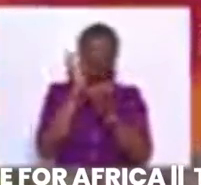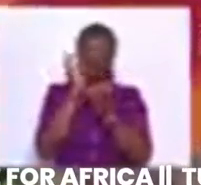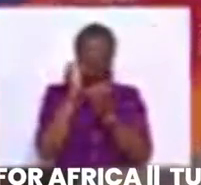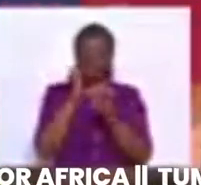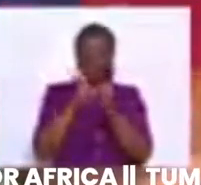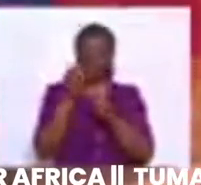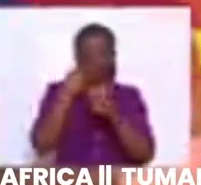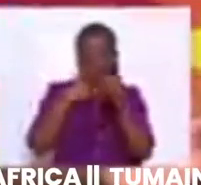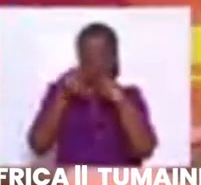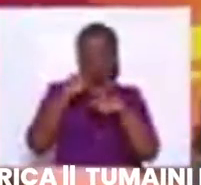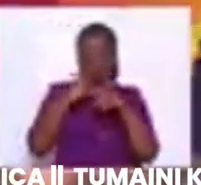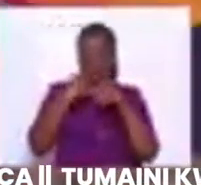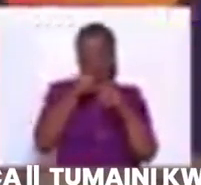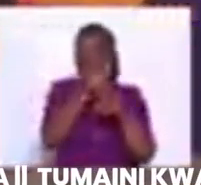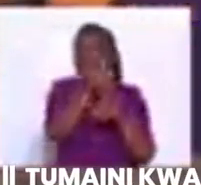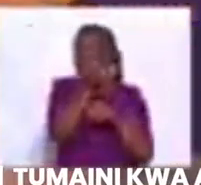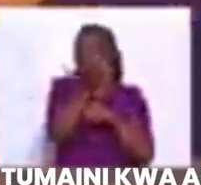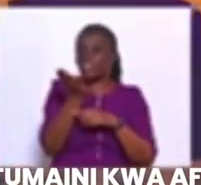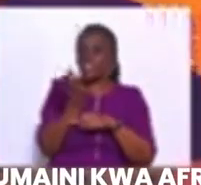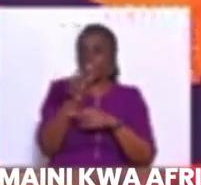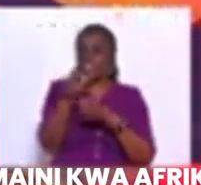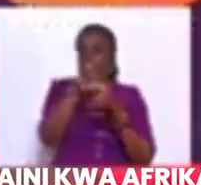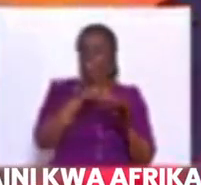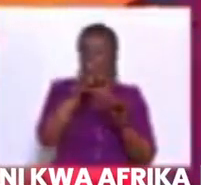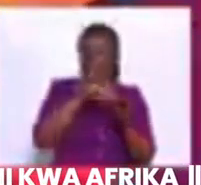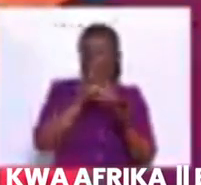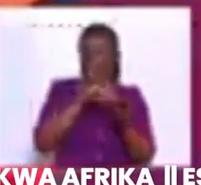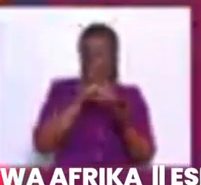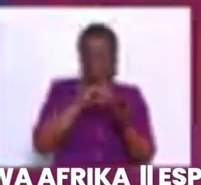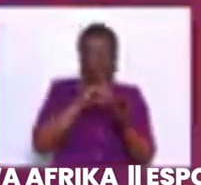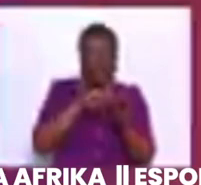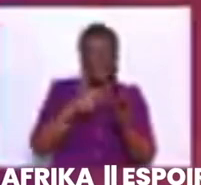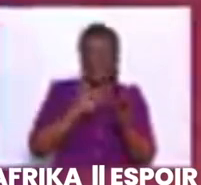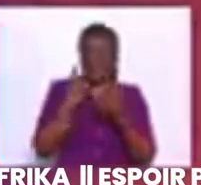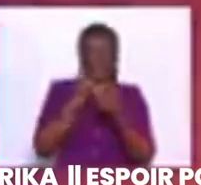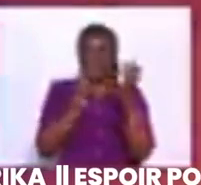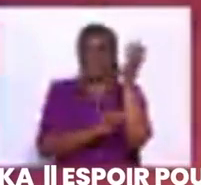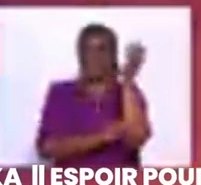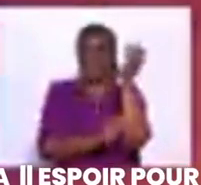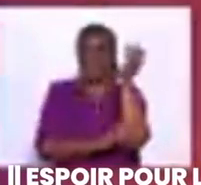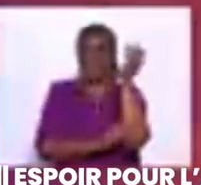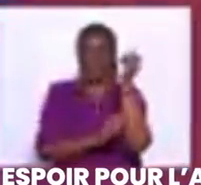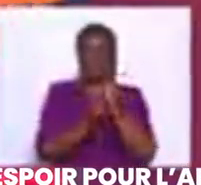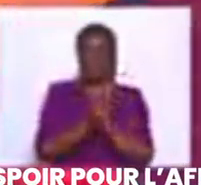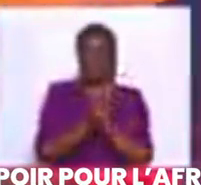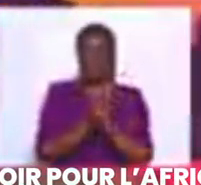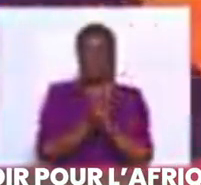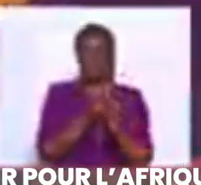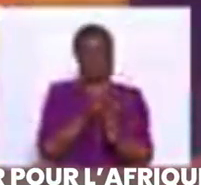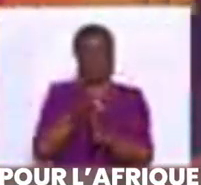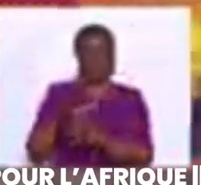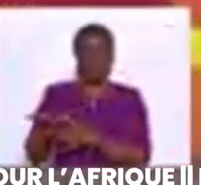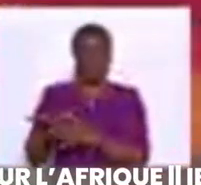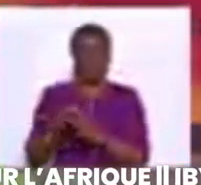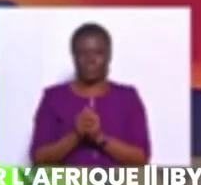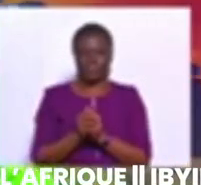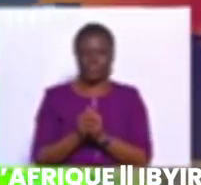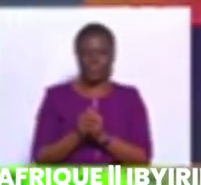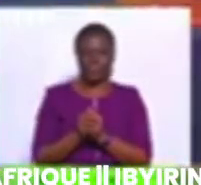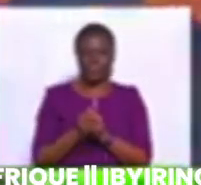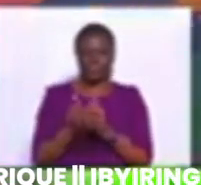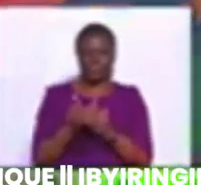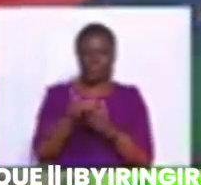Everything else is just temptation for me. I told you about my sugar addiction, you know, but you're not judging. Fantastic. Okay, moving